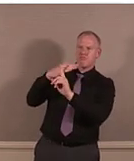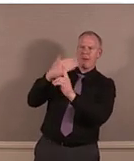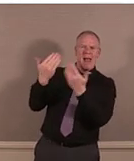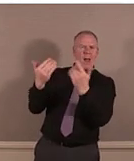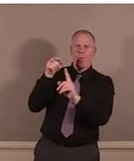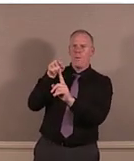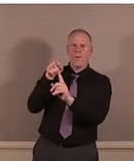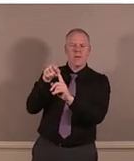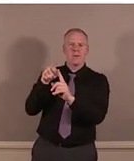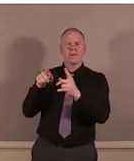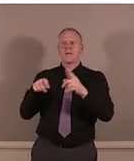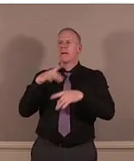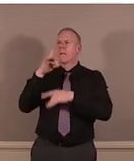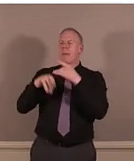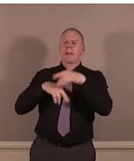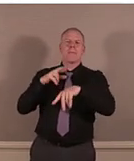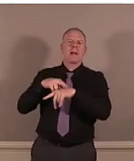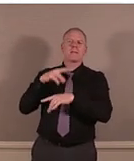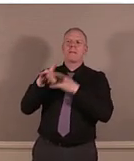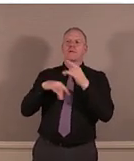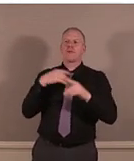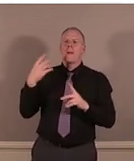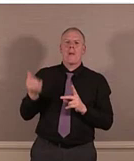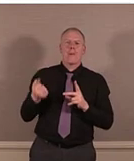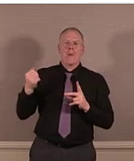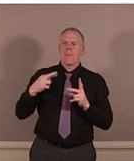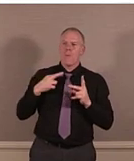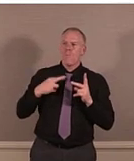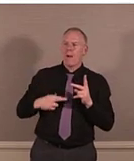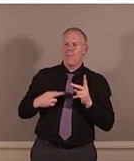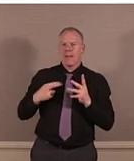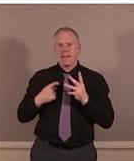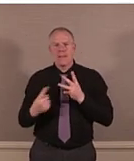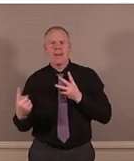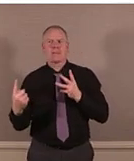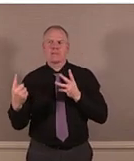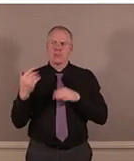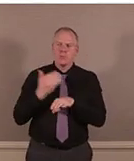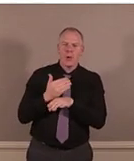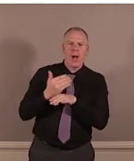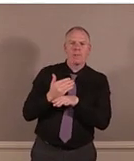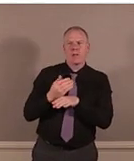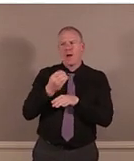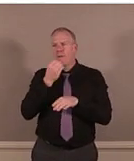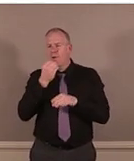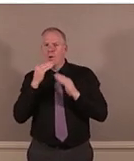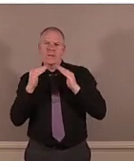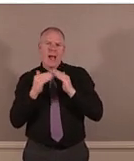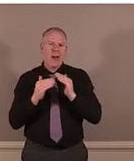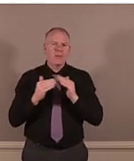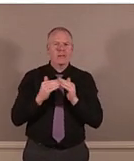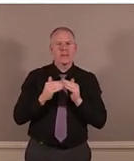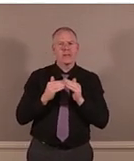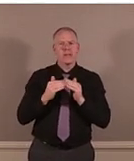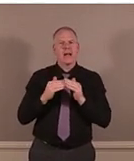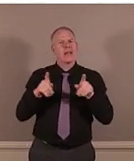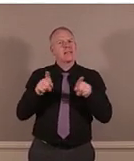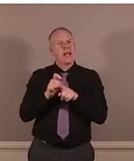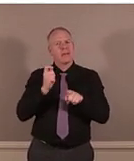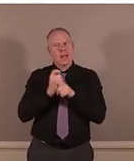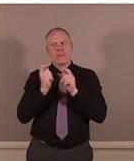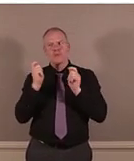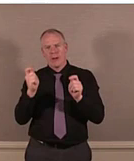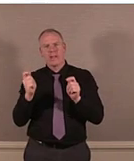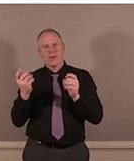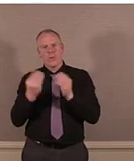we make it better in terms of ensuring income and wealth, independence, jobs, earning, food and housing, and again, training and